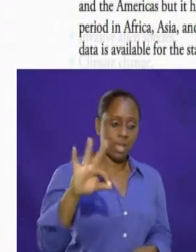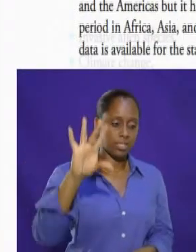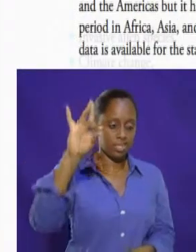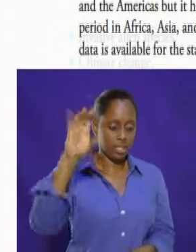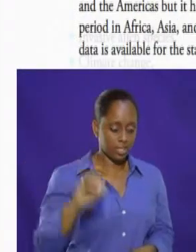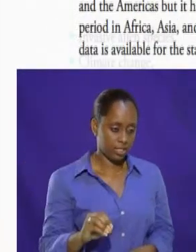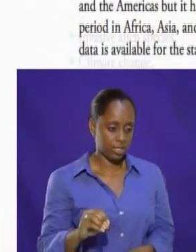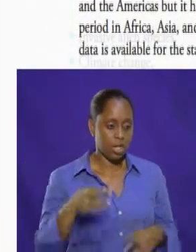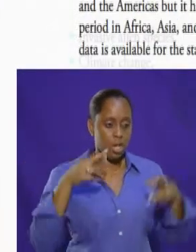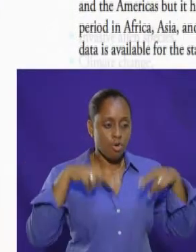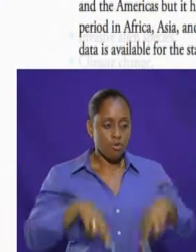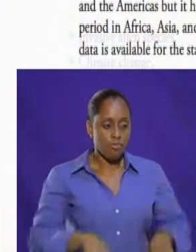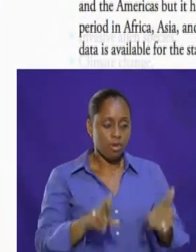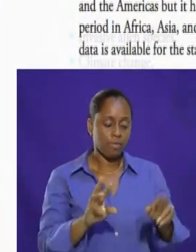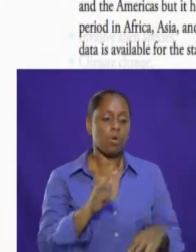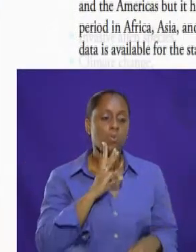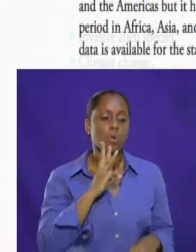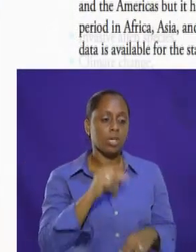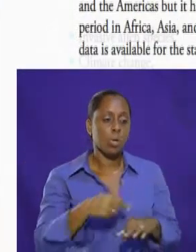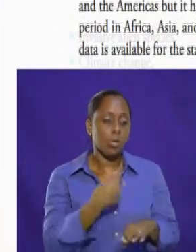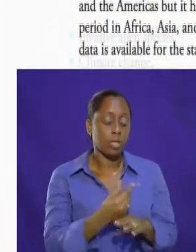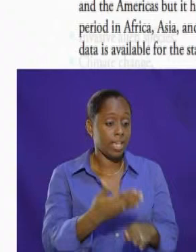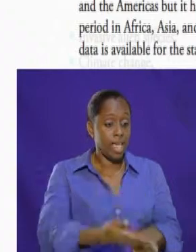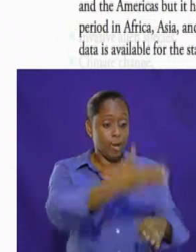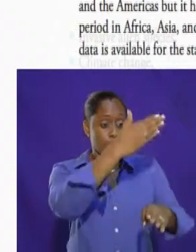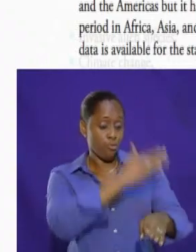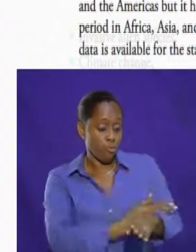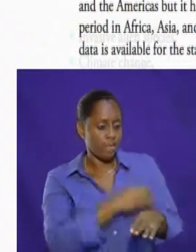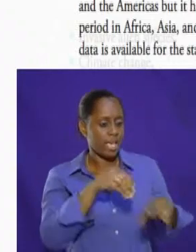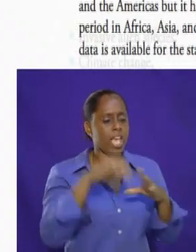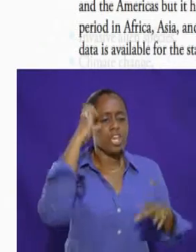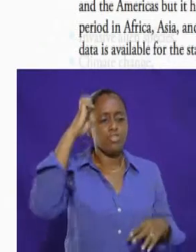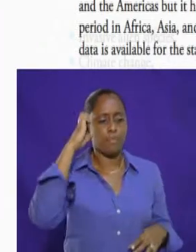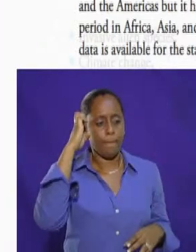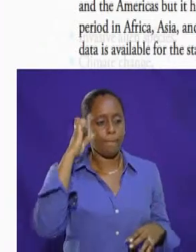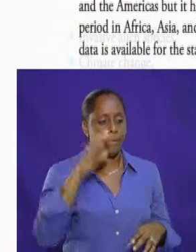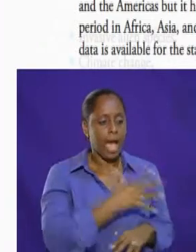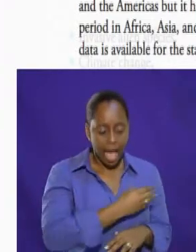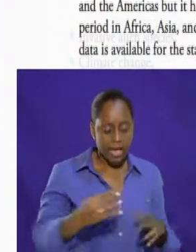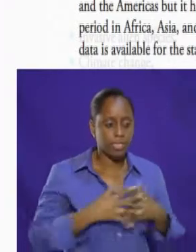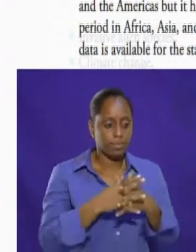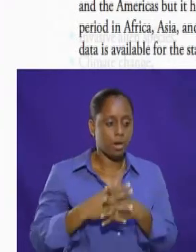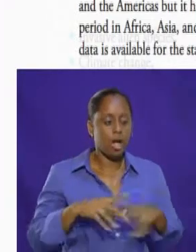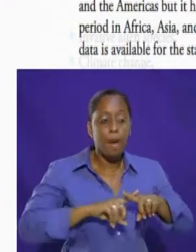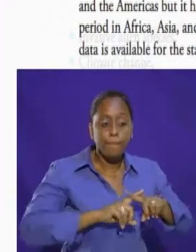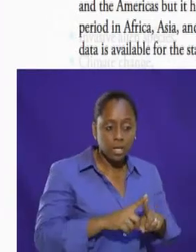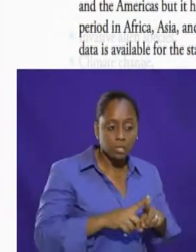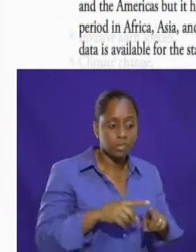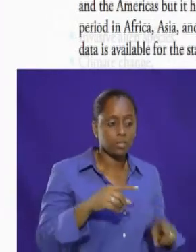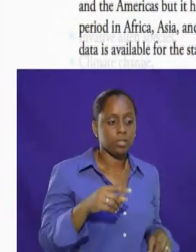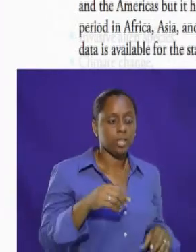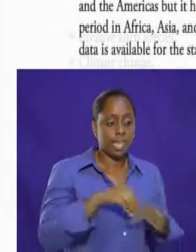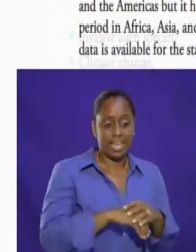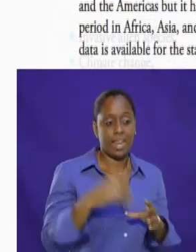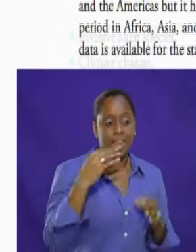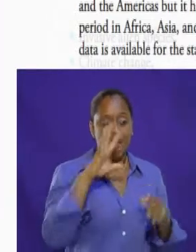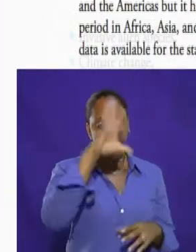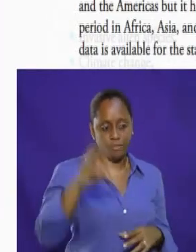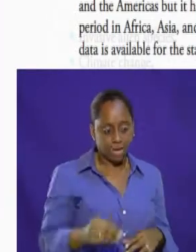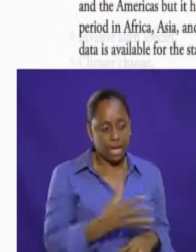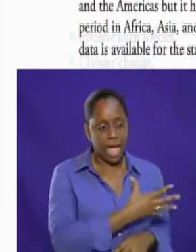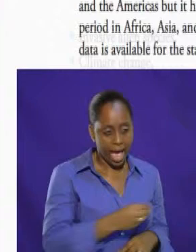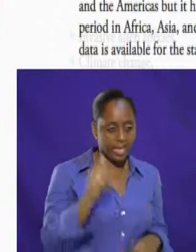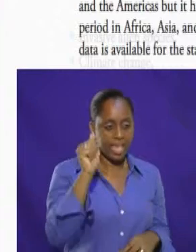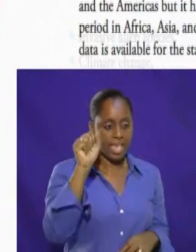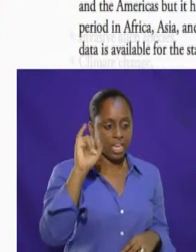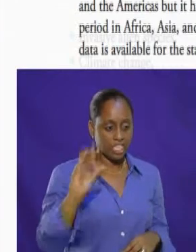the 1980s, river water quality has improved in Europe and the Americas, but it has